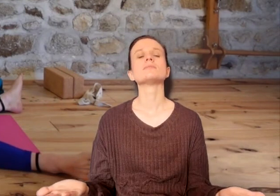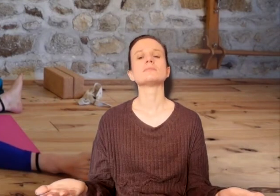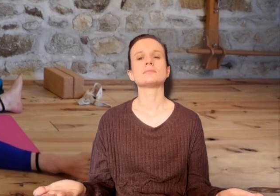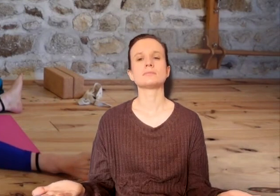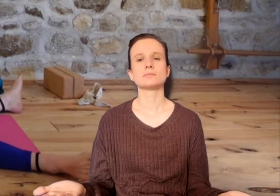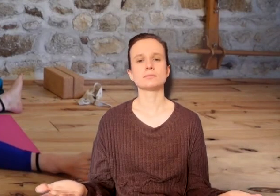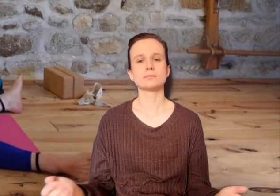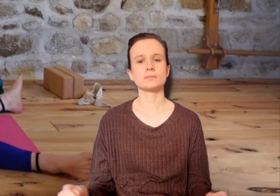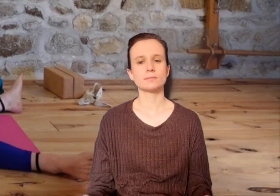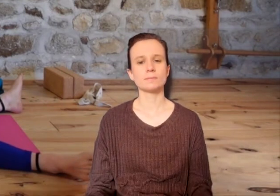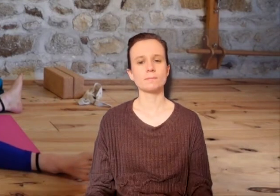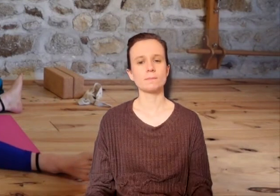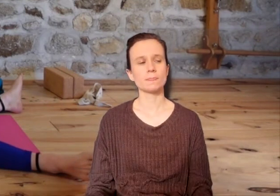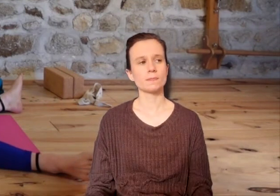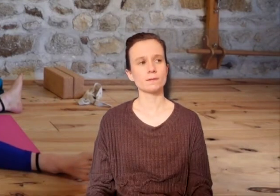shavasana.